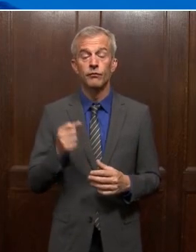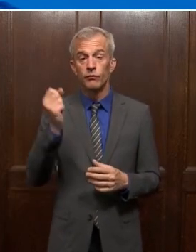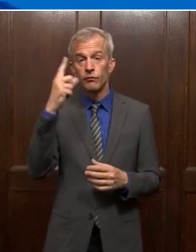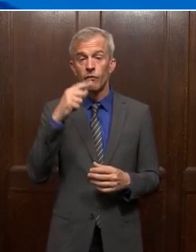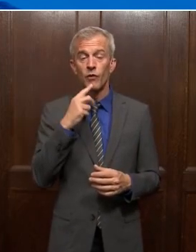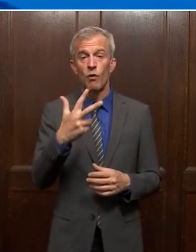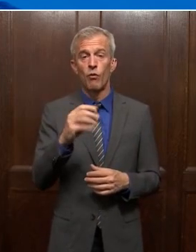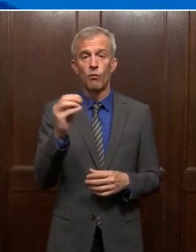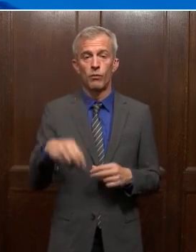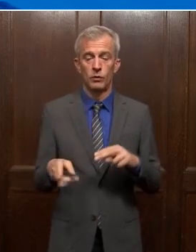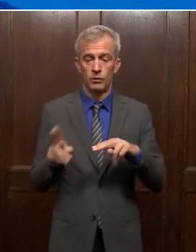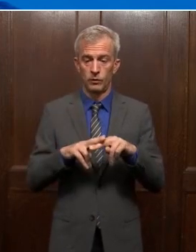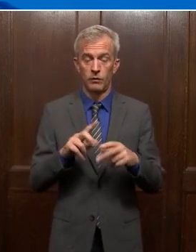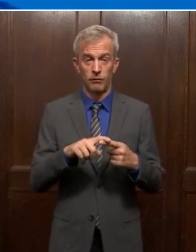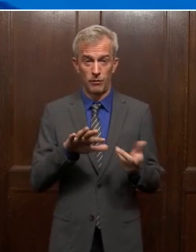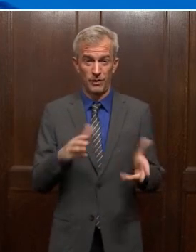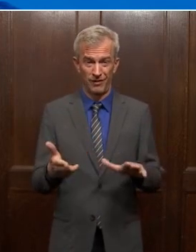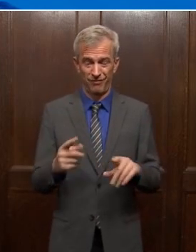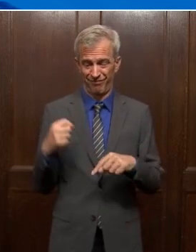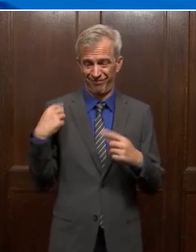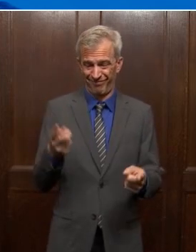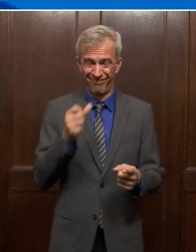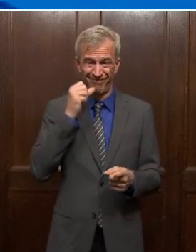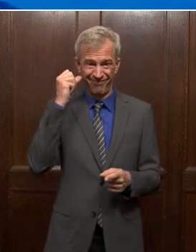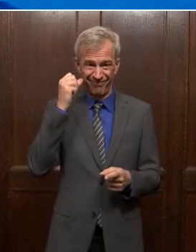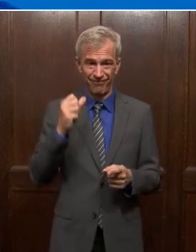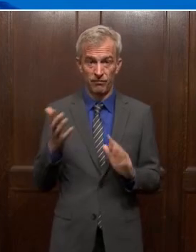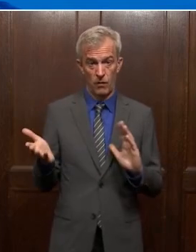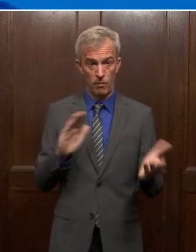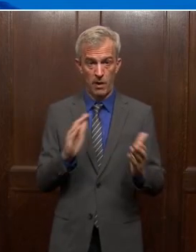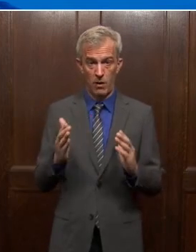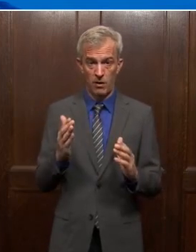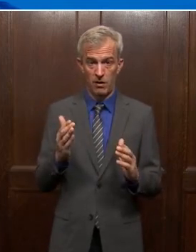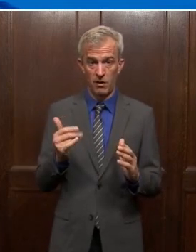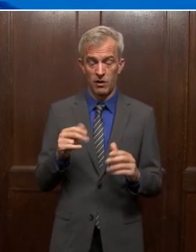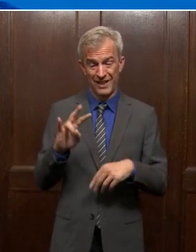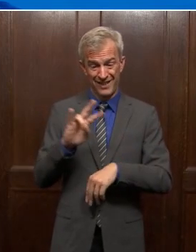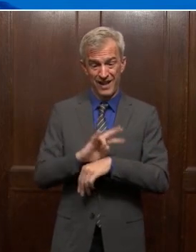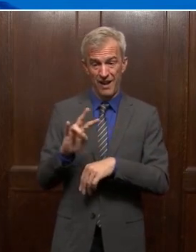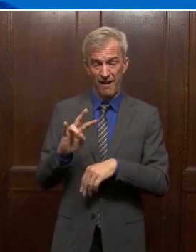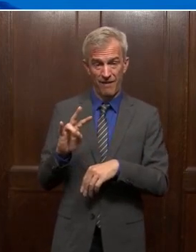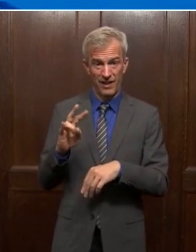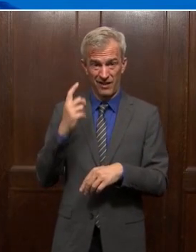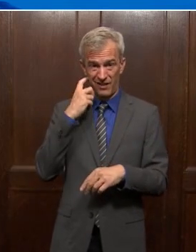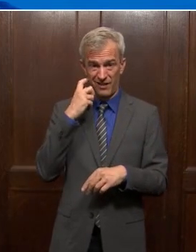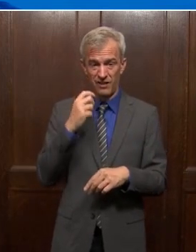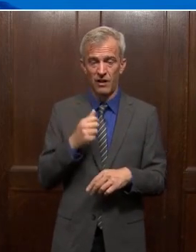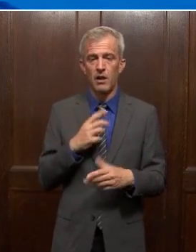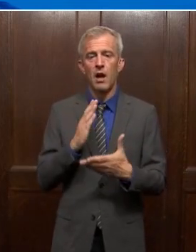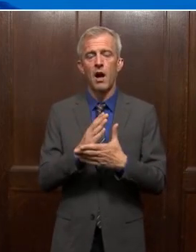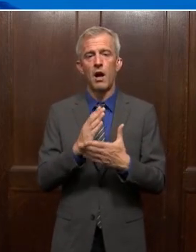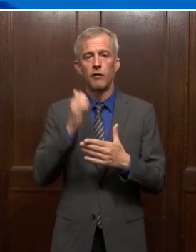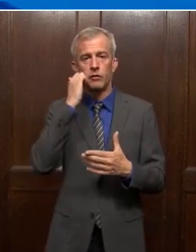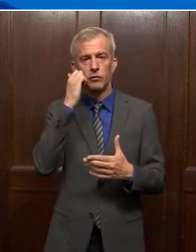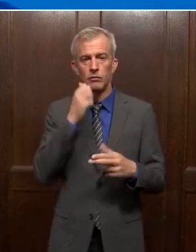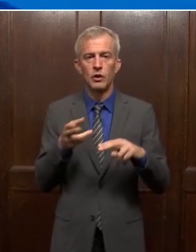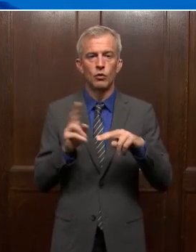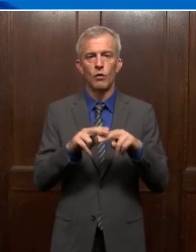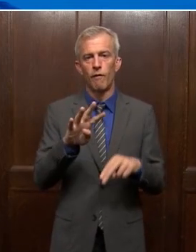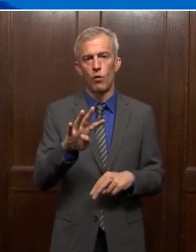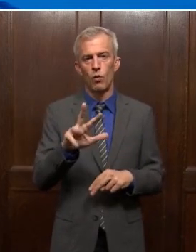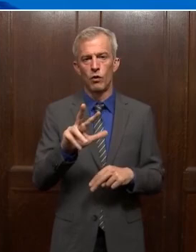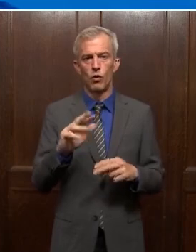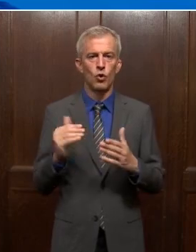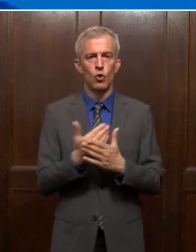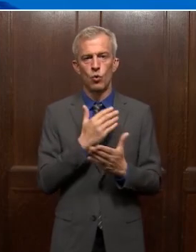since yesterday. And for comparison, the past 7 days, we're seeing an average daily increase of 43 new deaths.